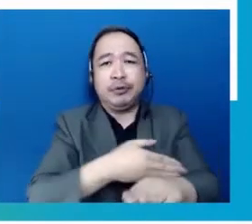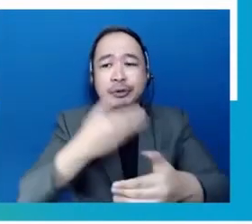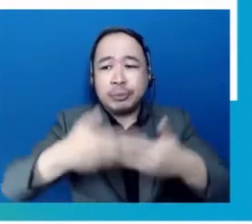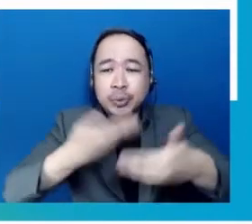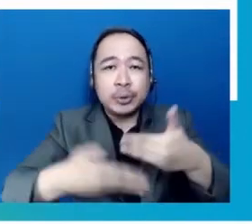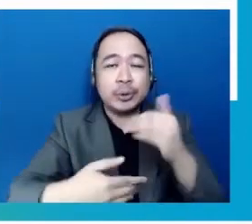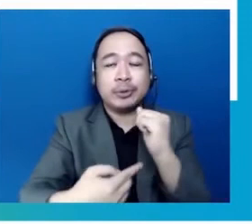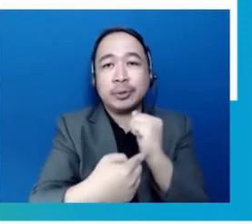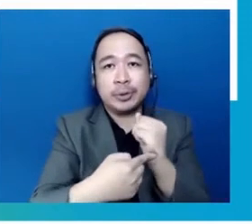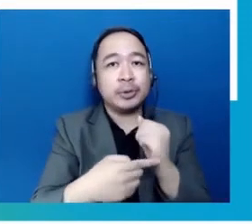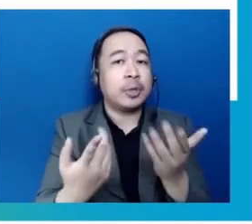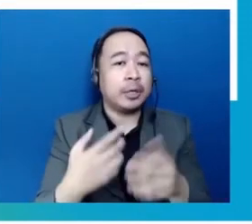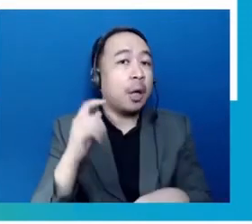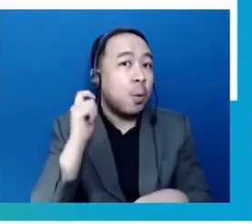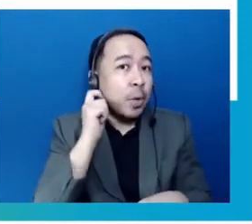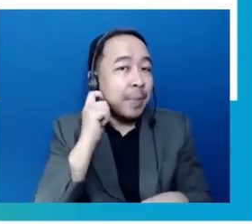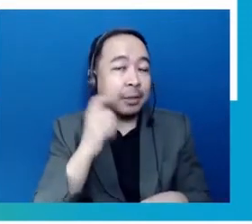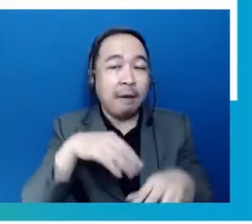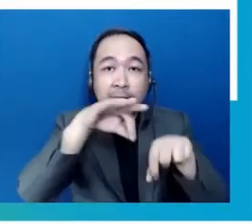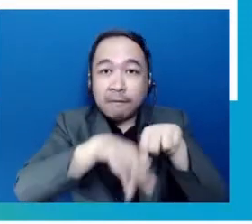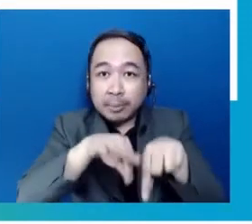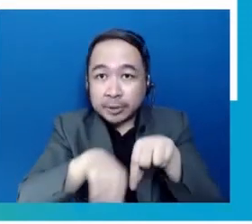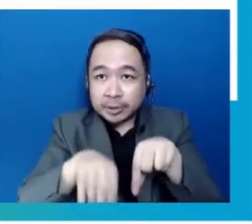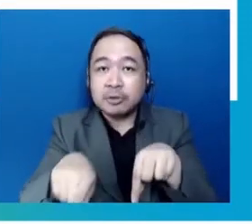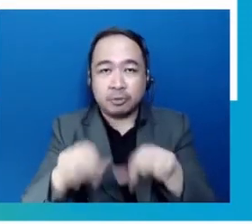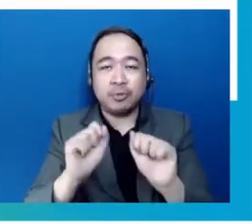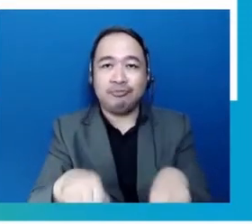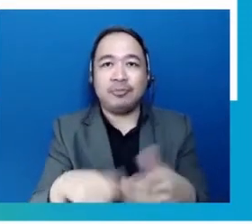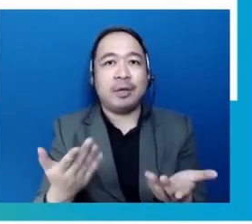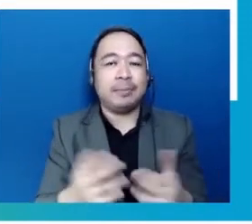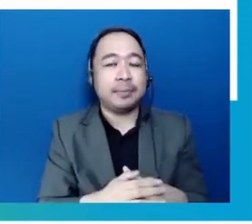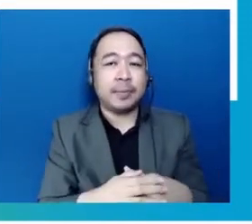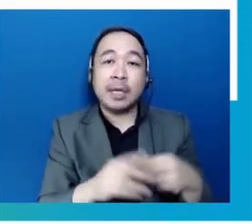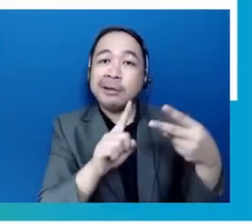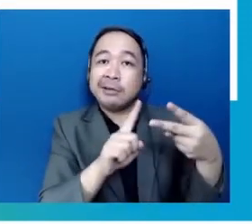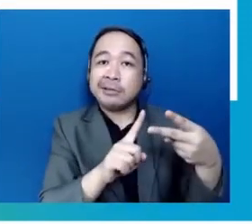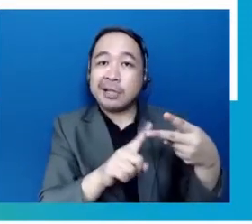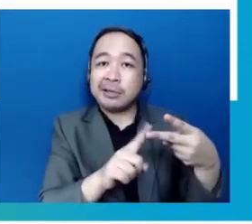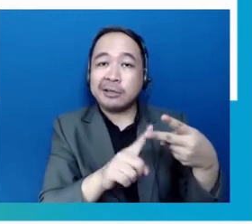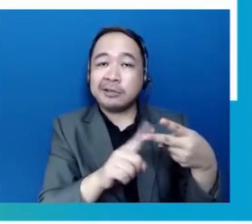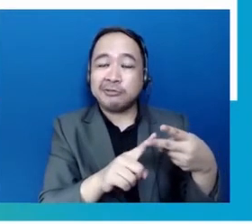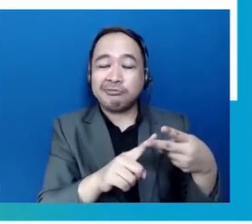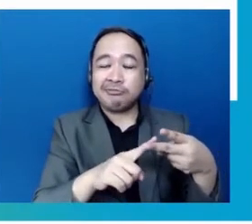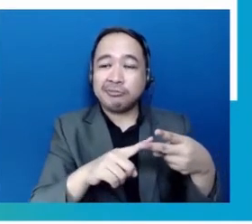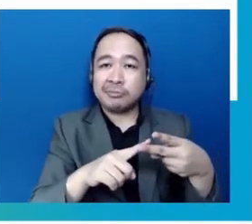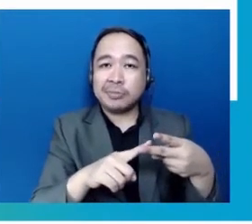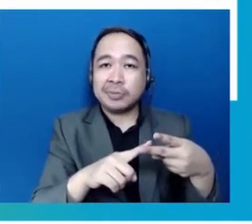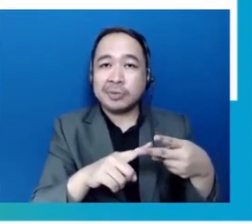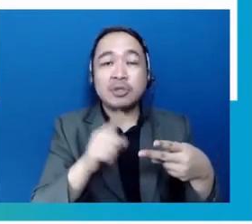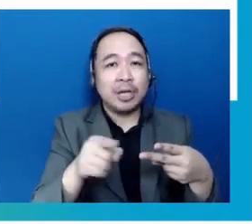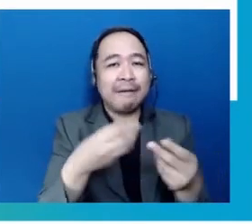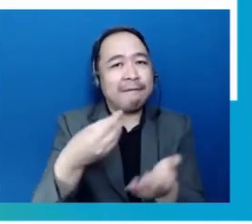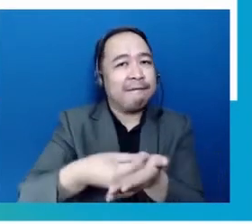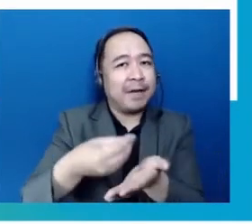information for crop planning purposes. Second, finance has to reach the hands of the